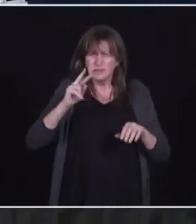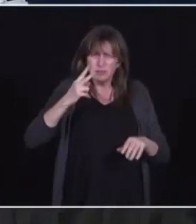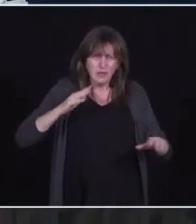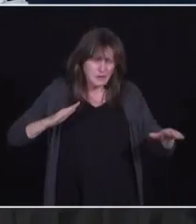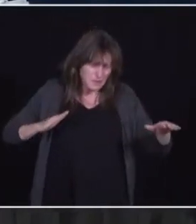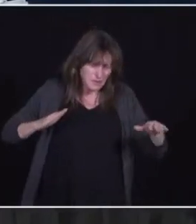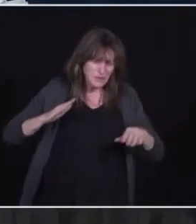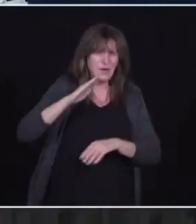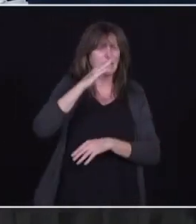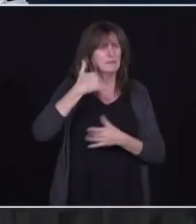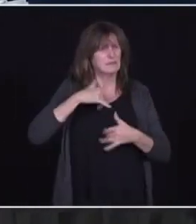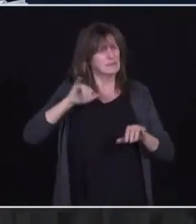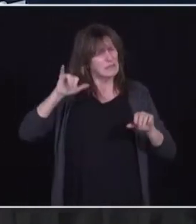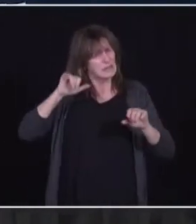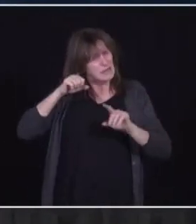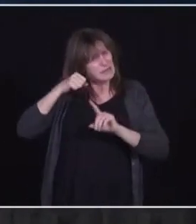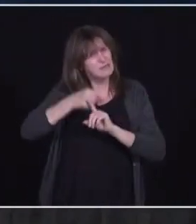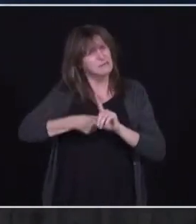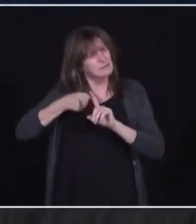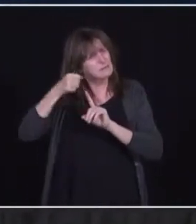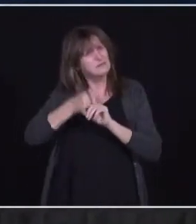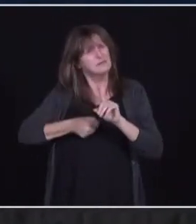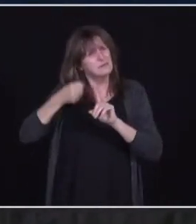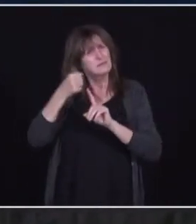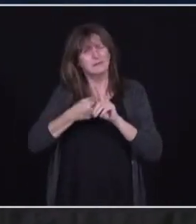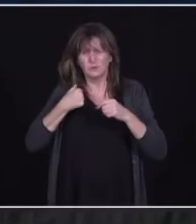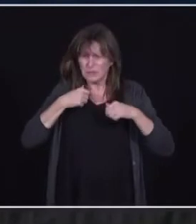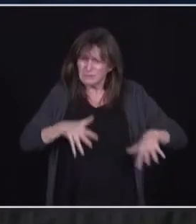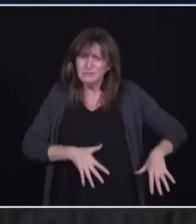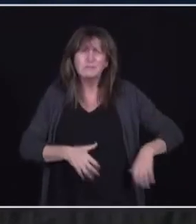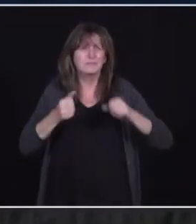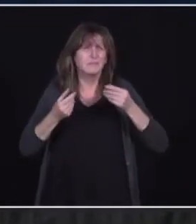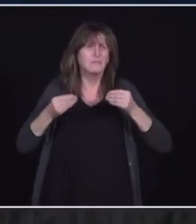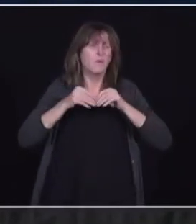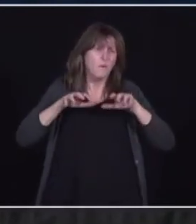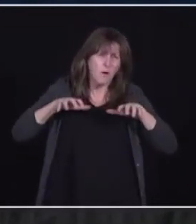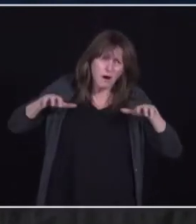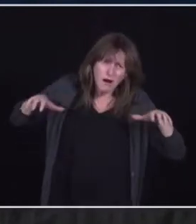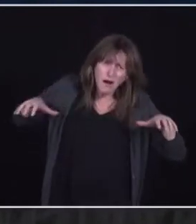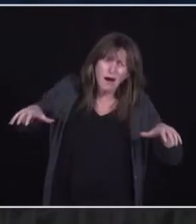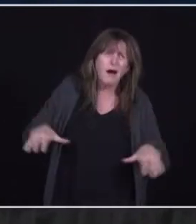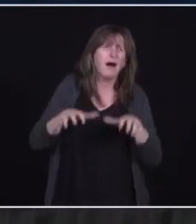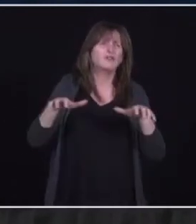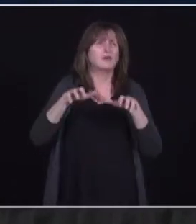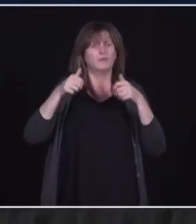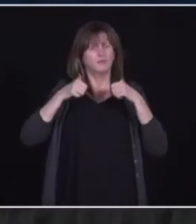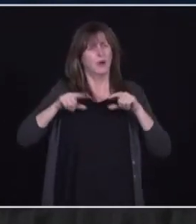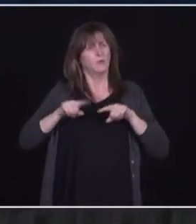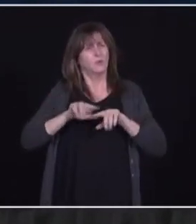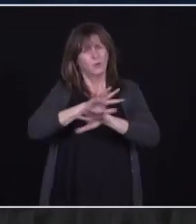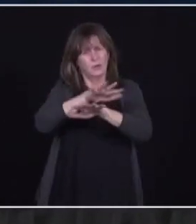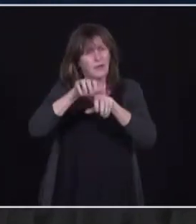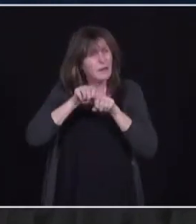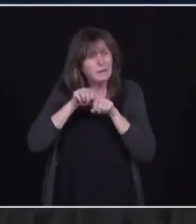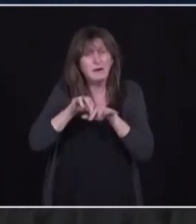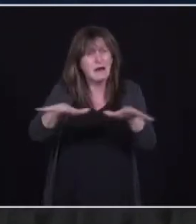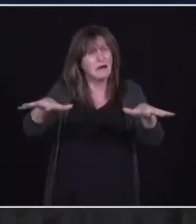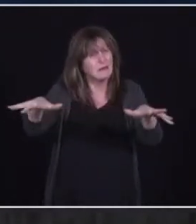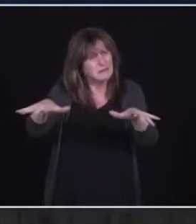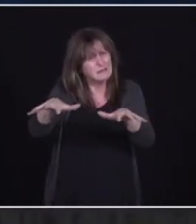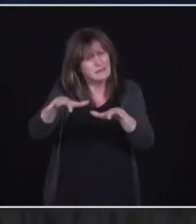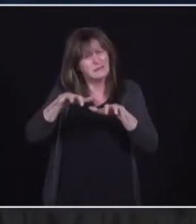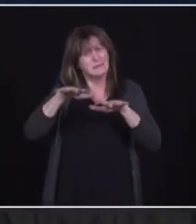necessary actions to slow the spread of COVID-19 to protect Ontarians. Yesterday, the modeling update and